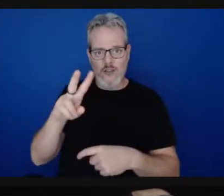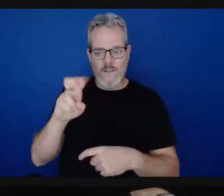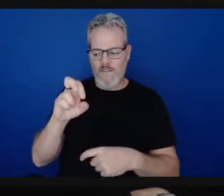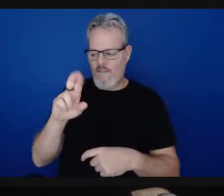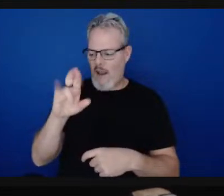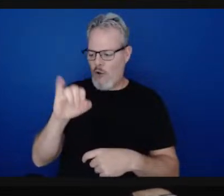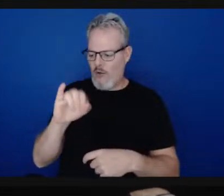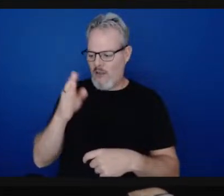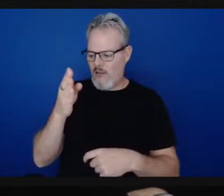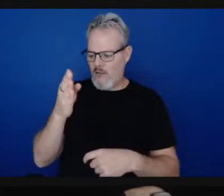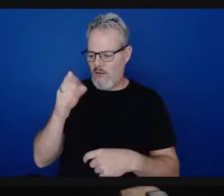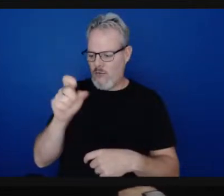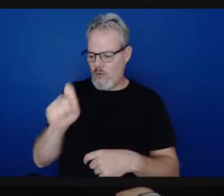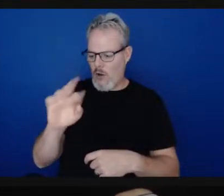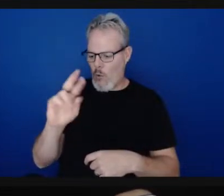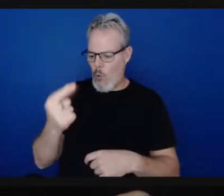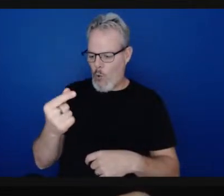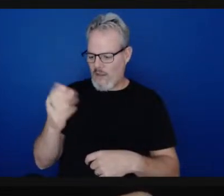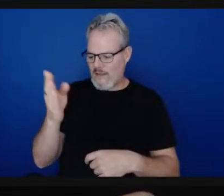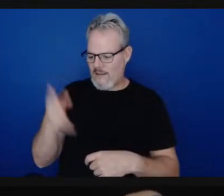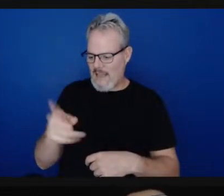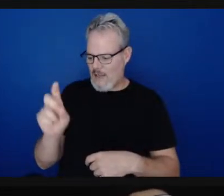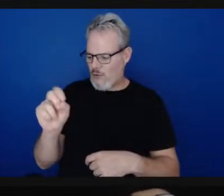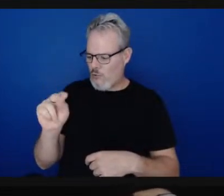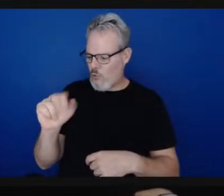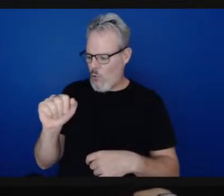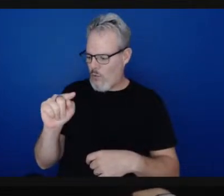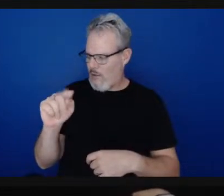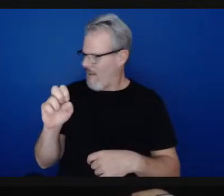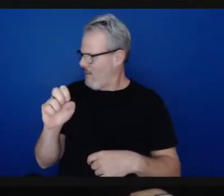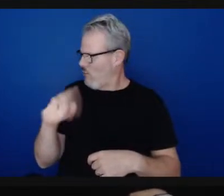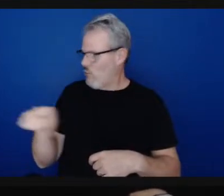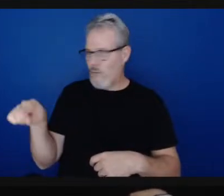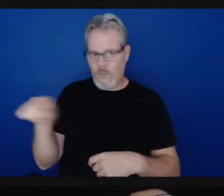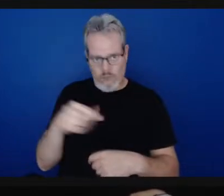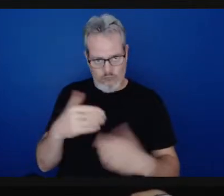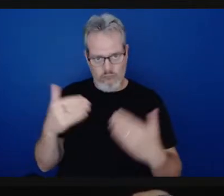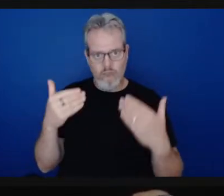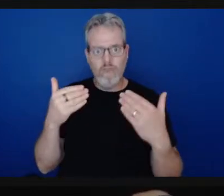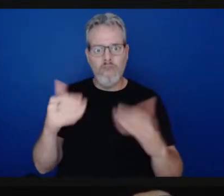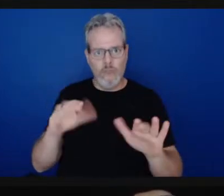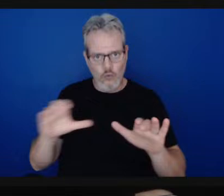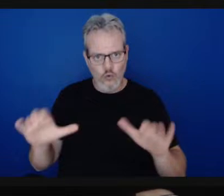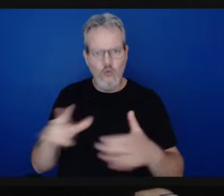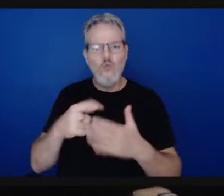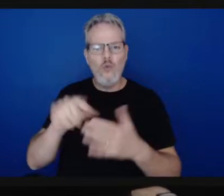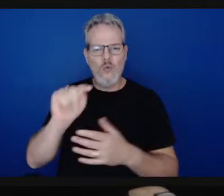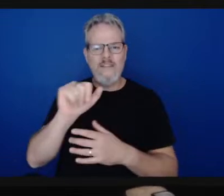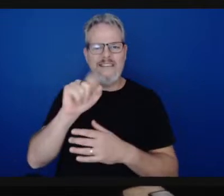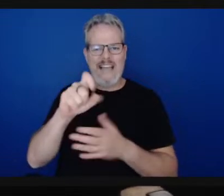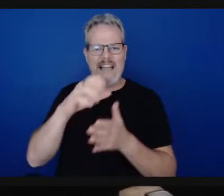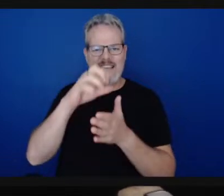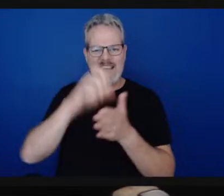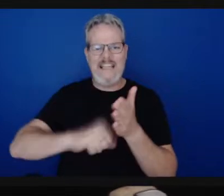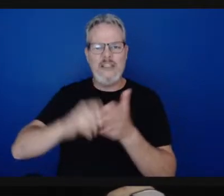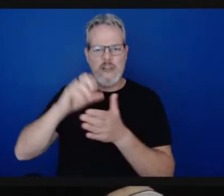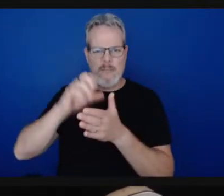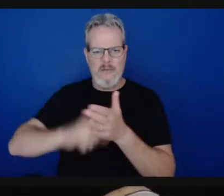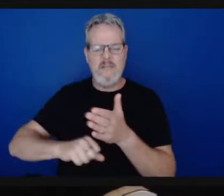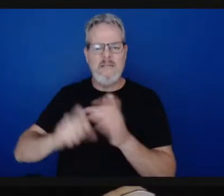hvari.org/donate. If you would be so kind, those are tax deductible donations as we are a 501c3